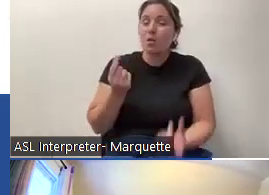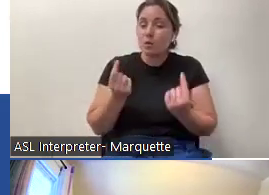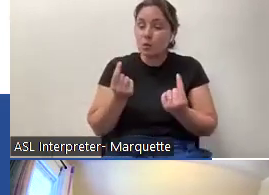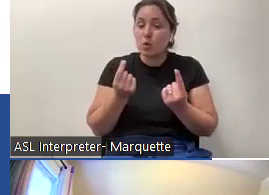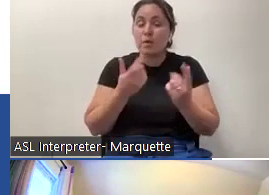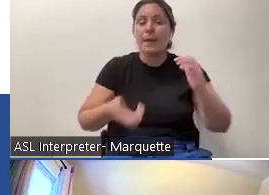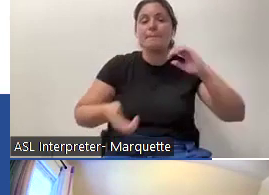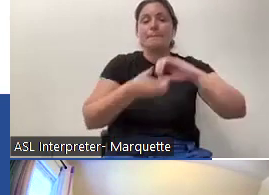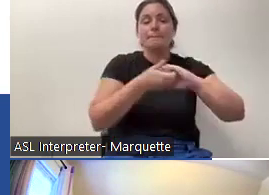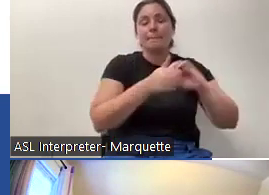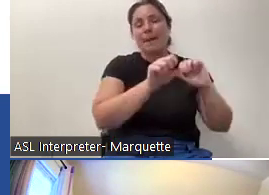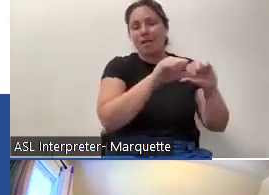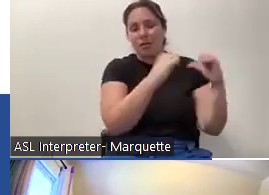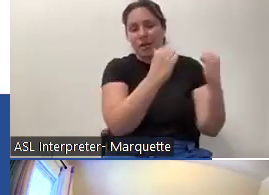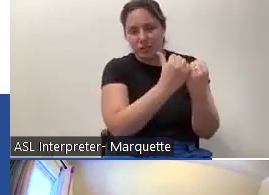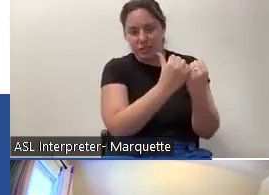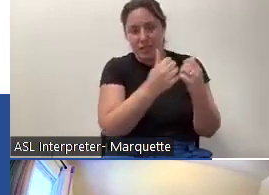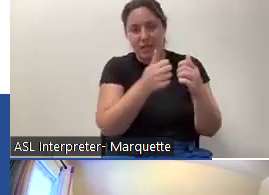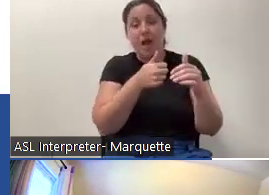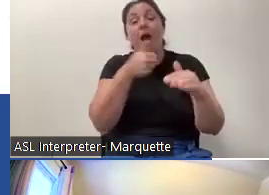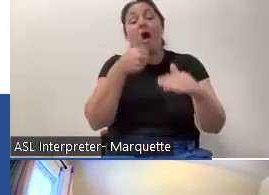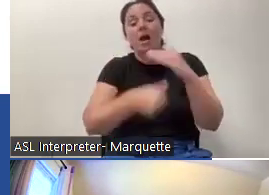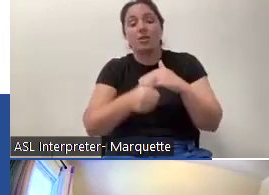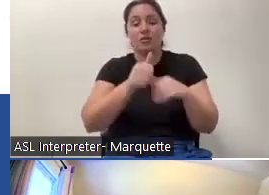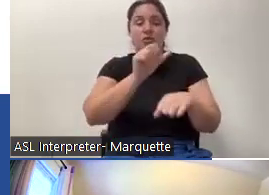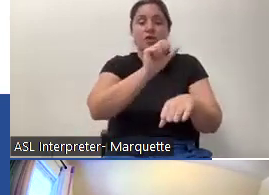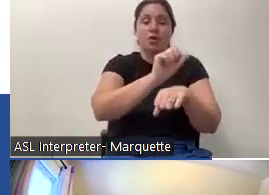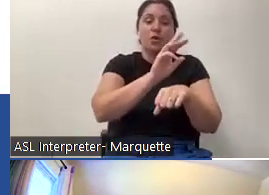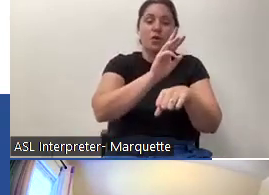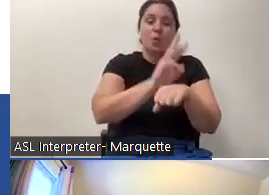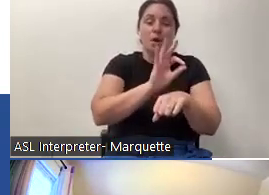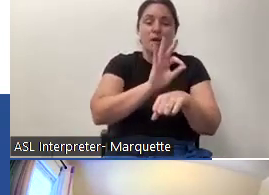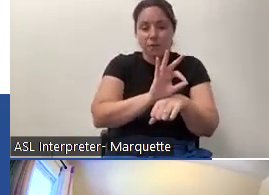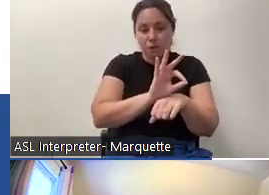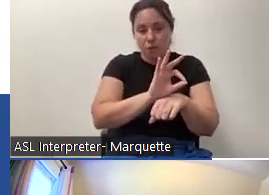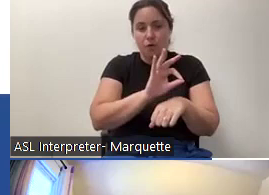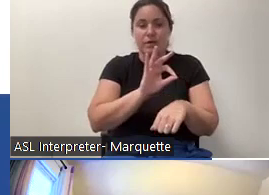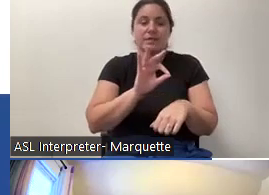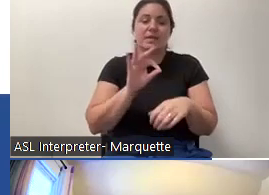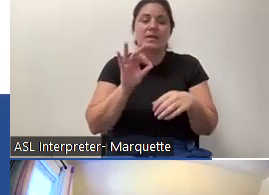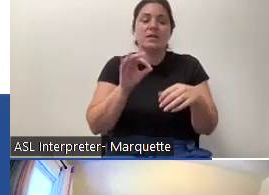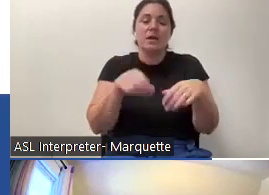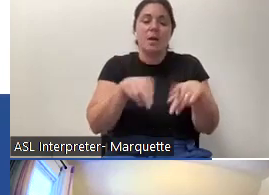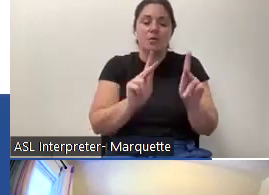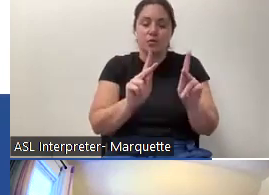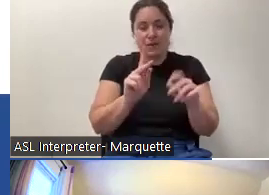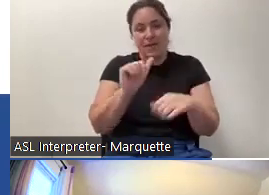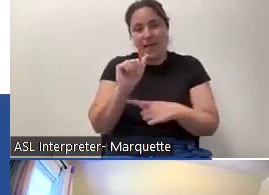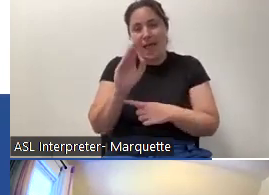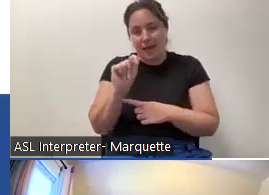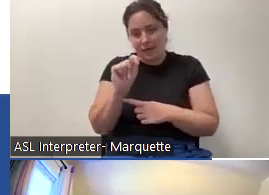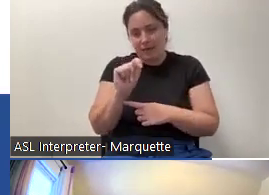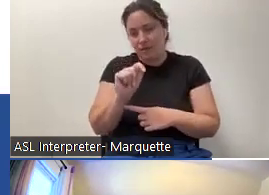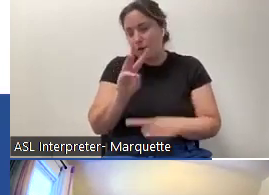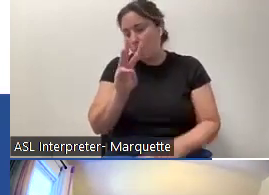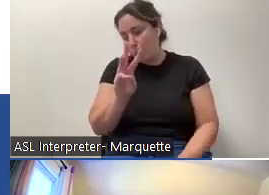other agencies under the Workforce Innovation and Opportunity Act, or WIOA, as we call it. So sometimes you'll